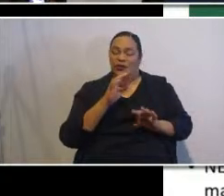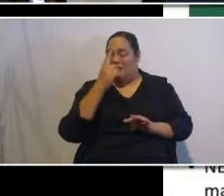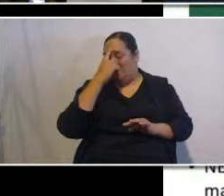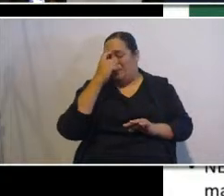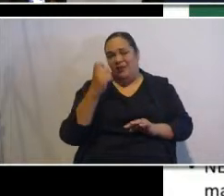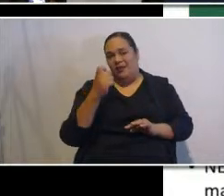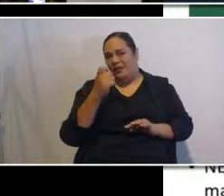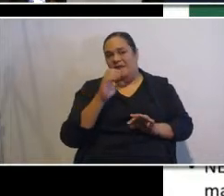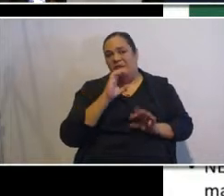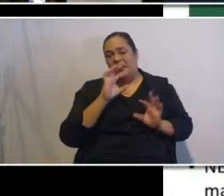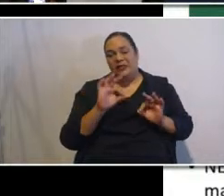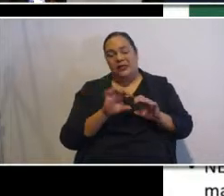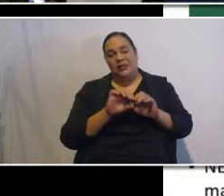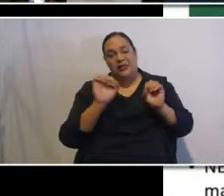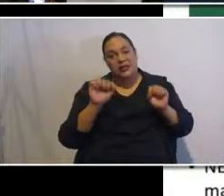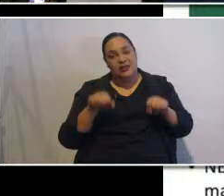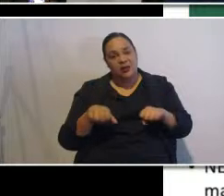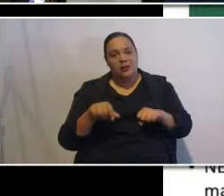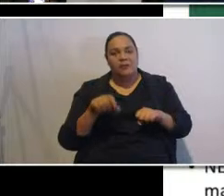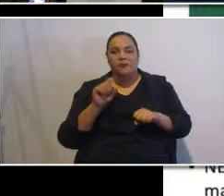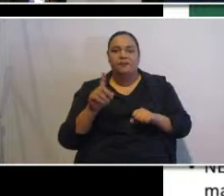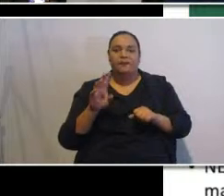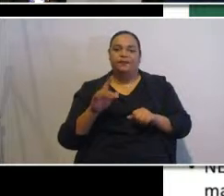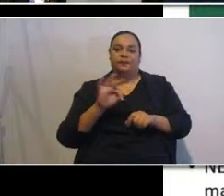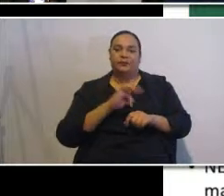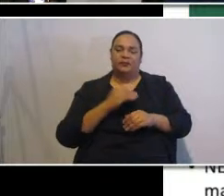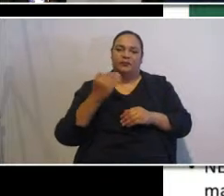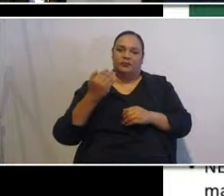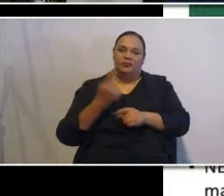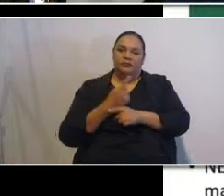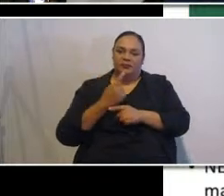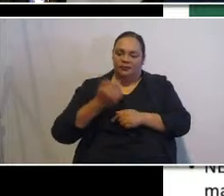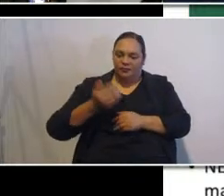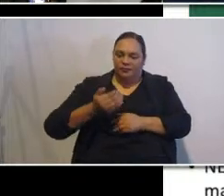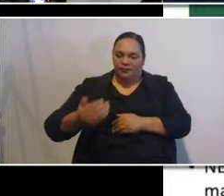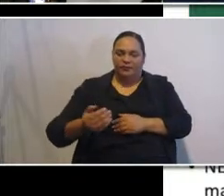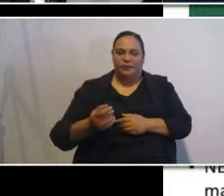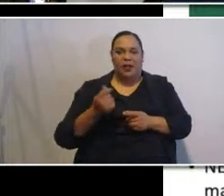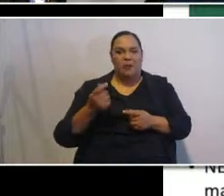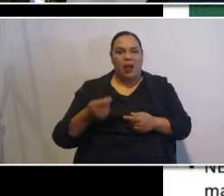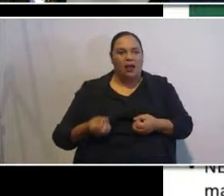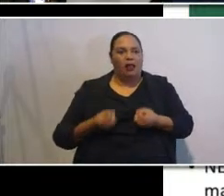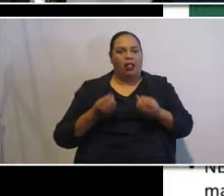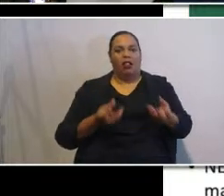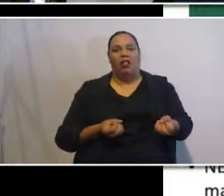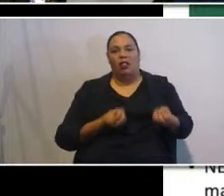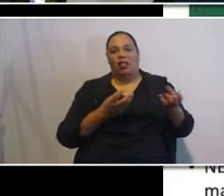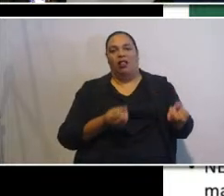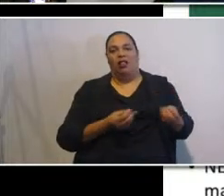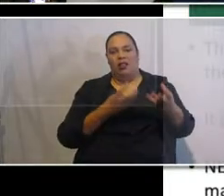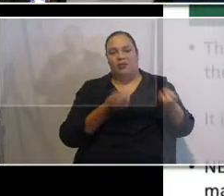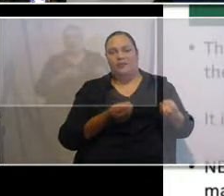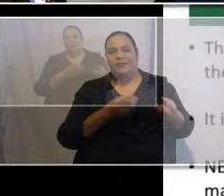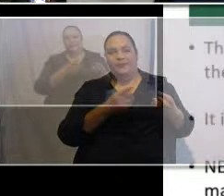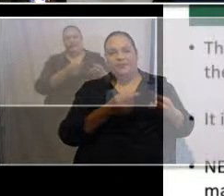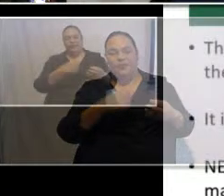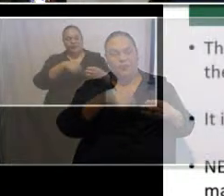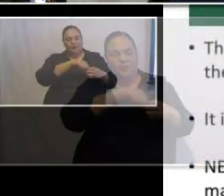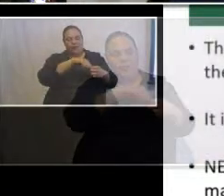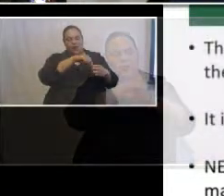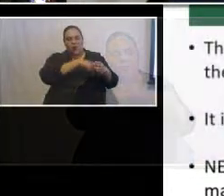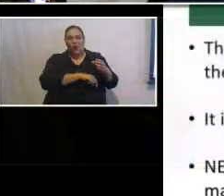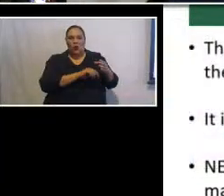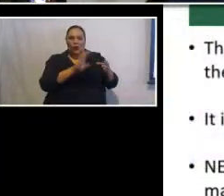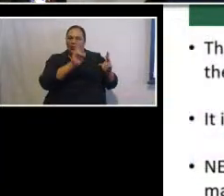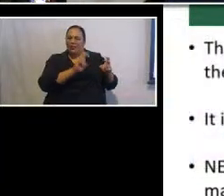that this system of constantly pouring money into the black hole of Eskom